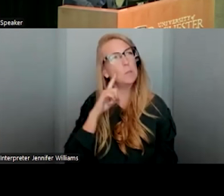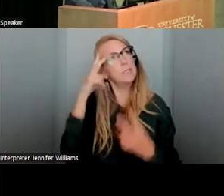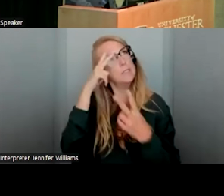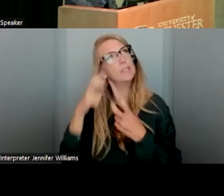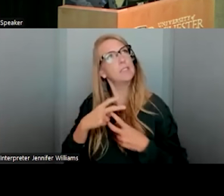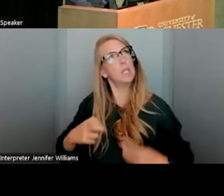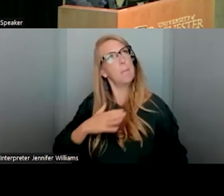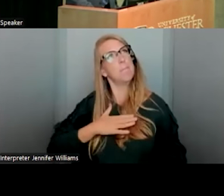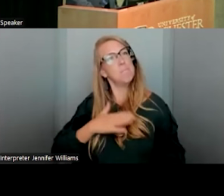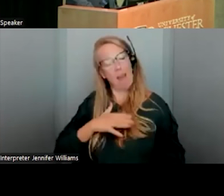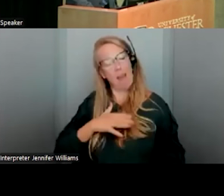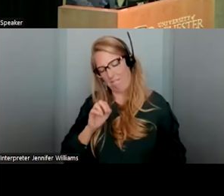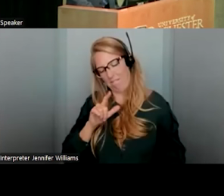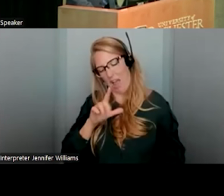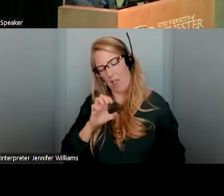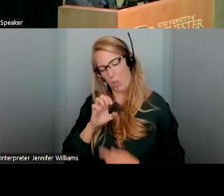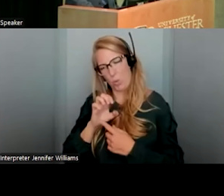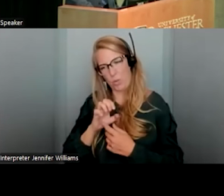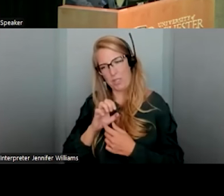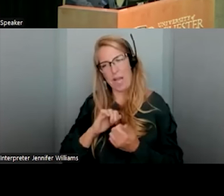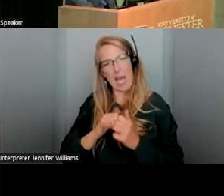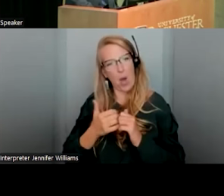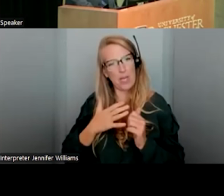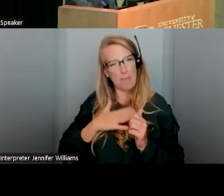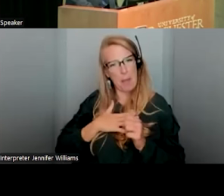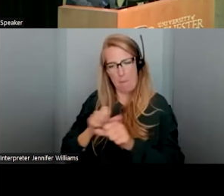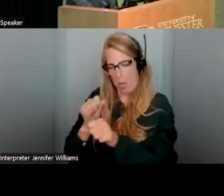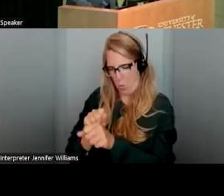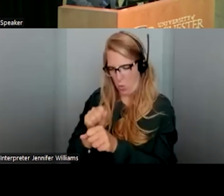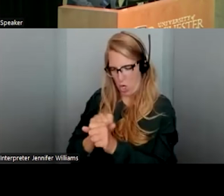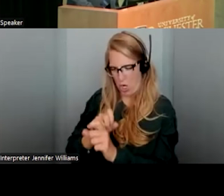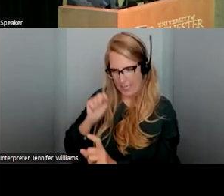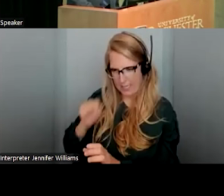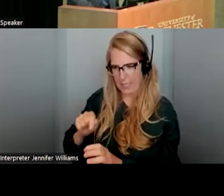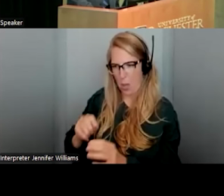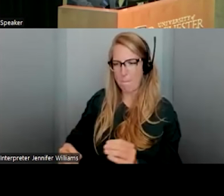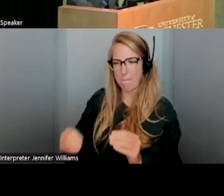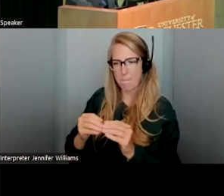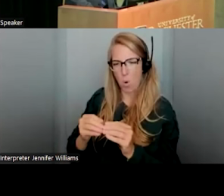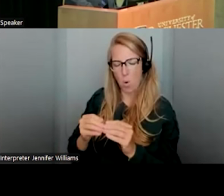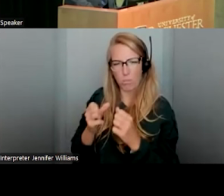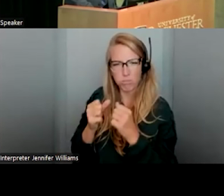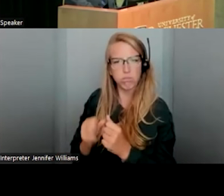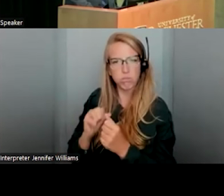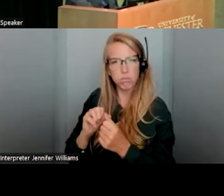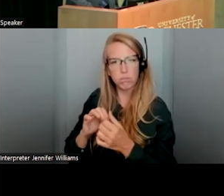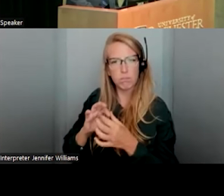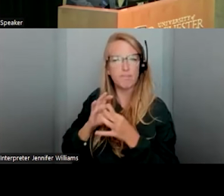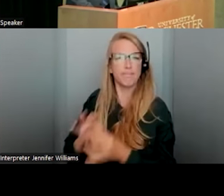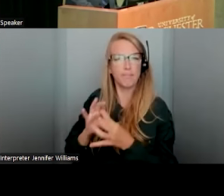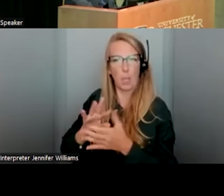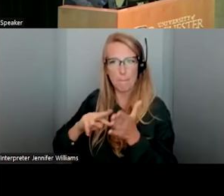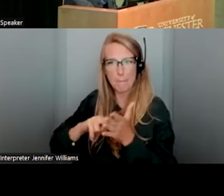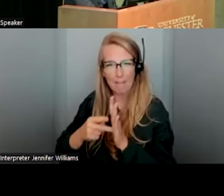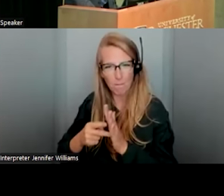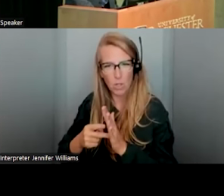about how we can make our place, workplace, more meaningful. And also help each other in terms of